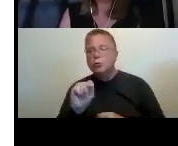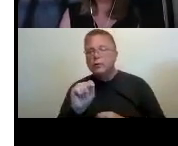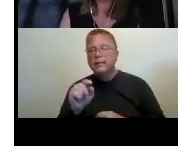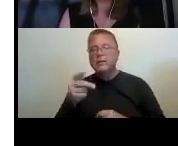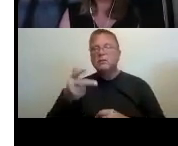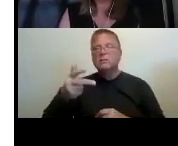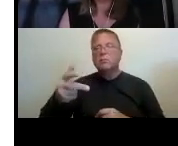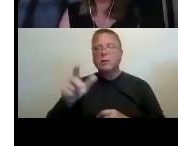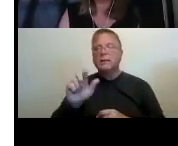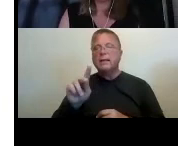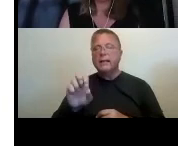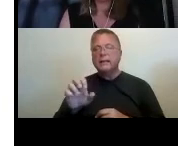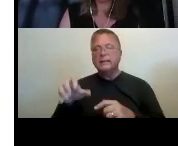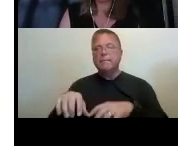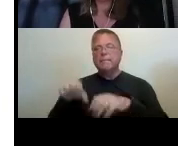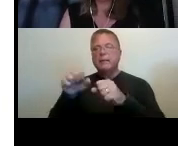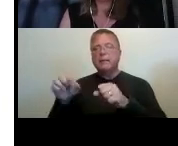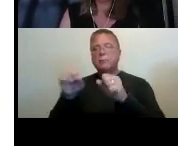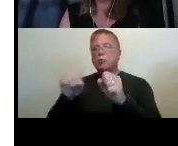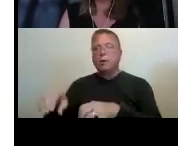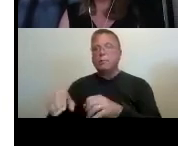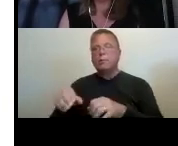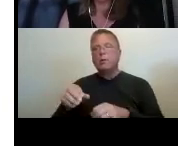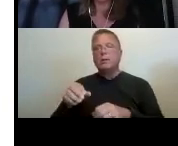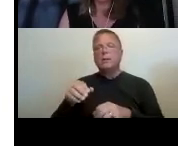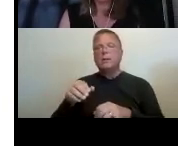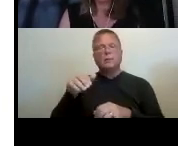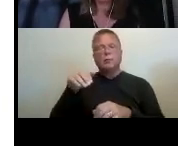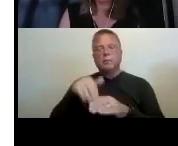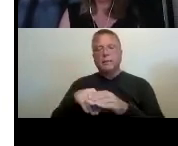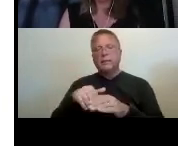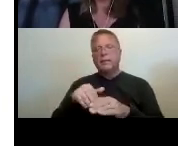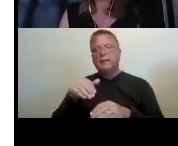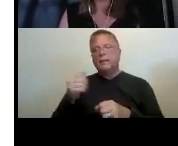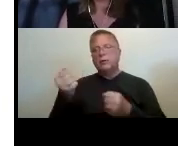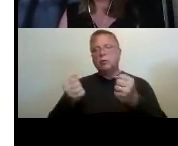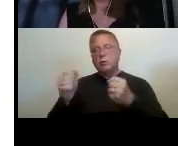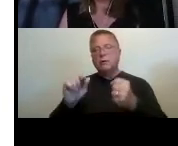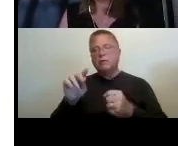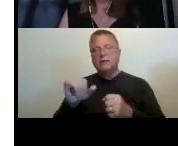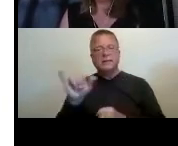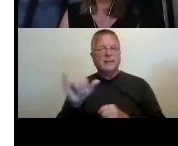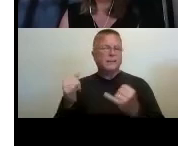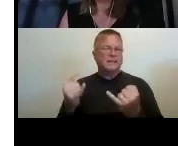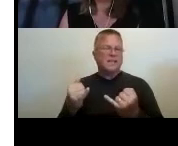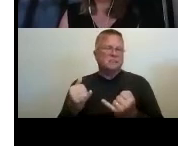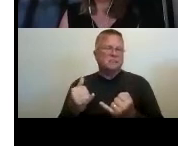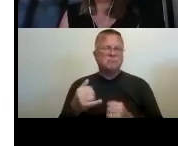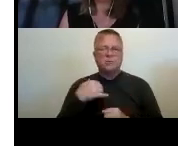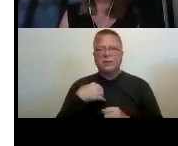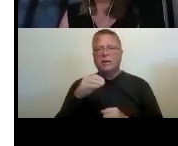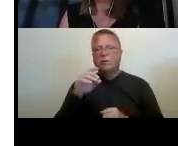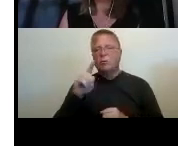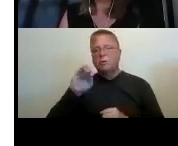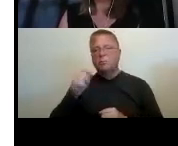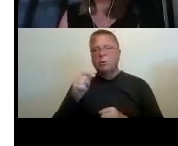so pickup drop off would occur in the alignment of the parking lane as it does now. So there would be, as we said, with the parking